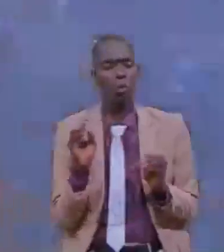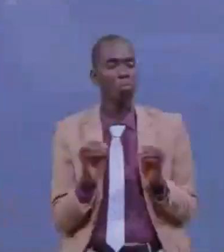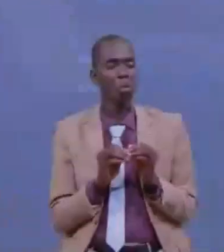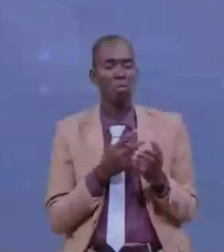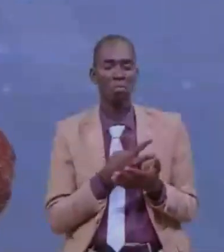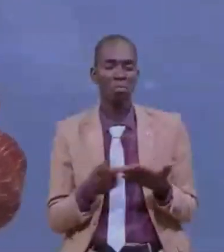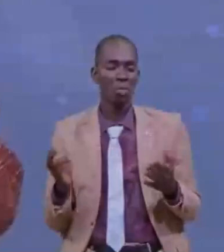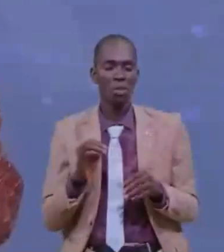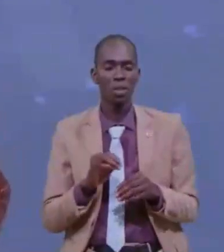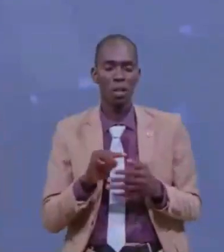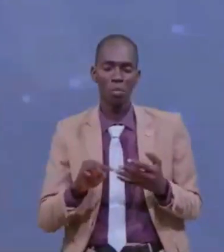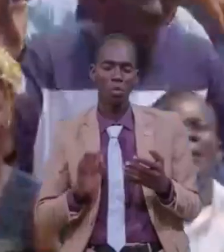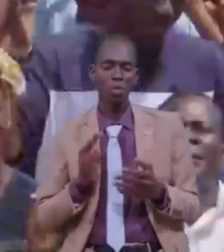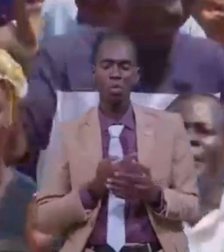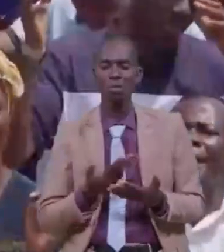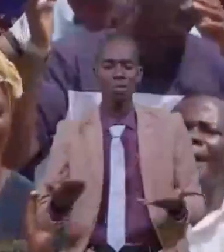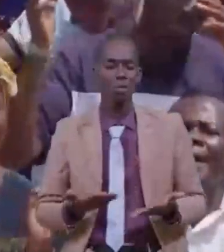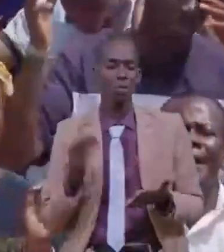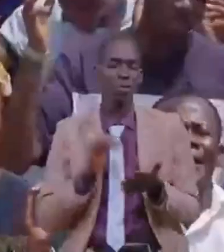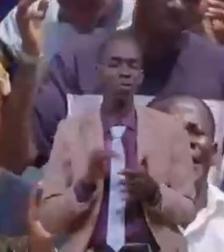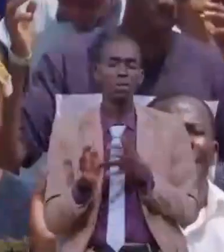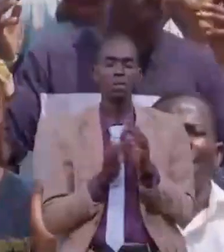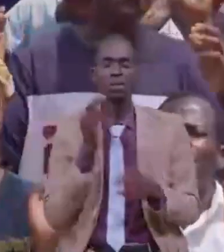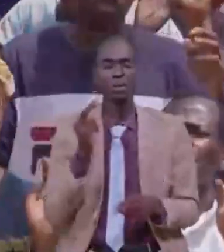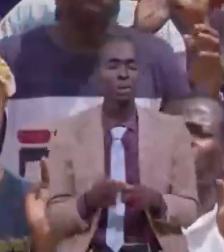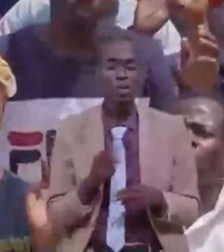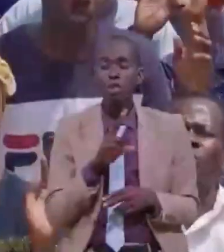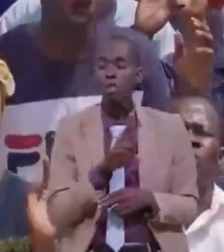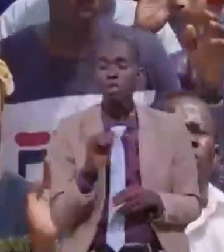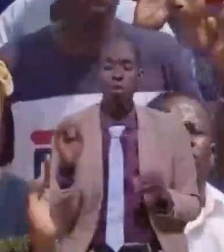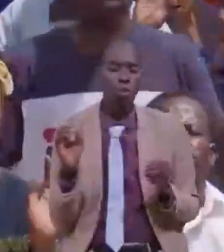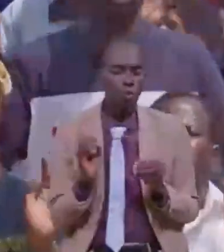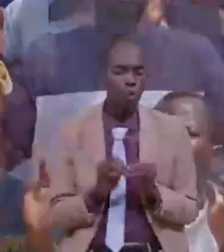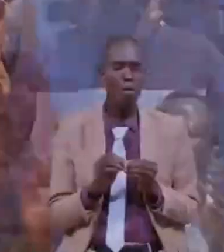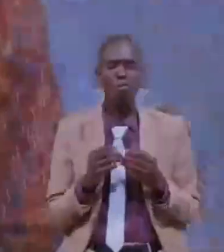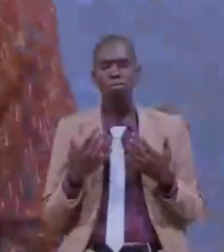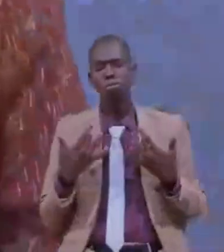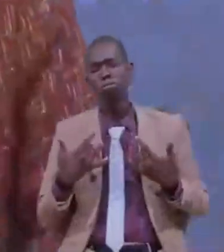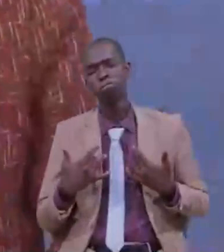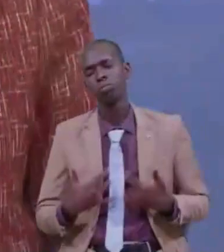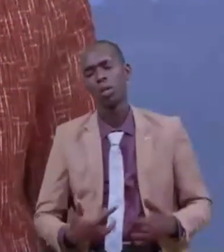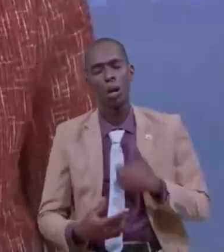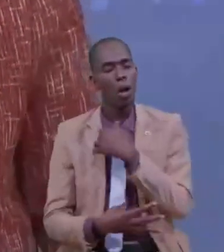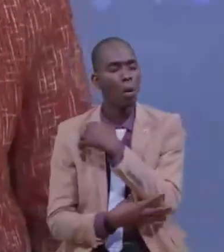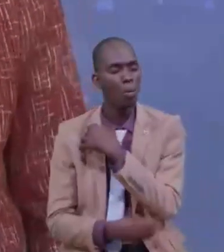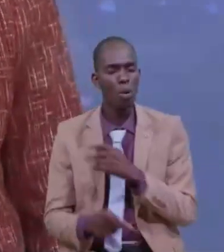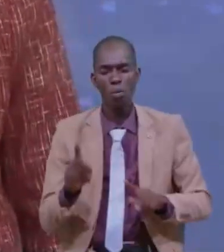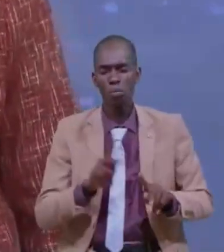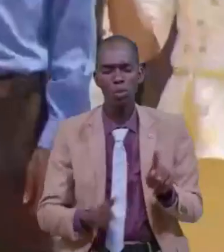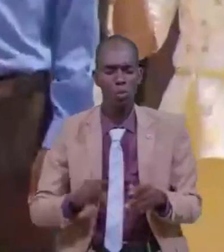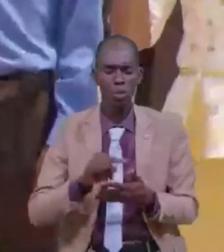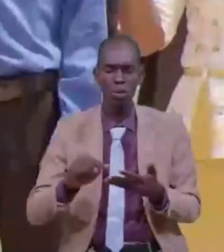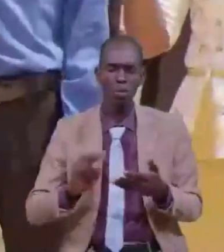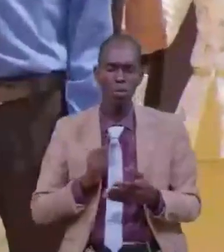our midst here today. Amen. No more downtrodden poor people in our midst here